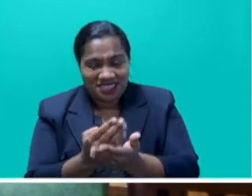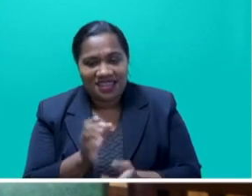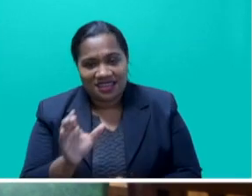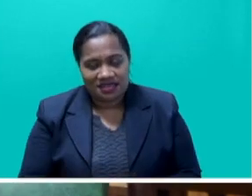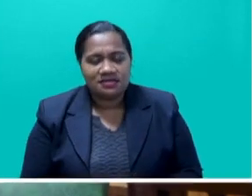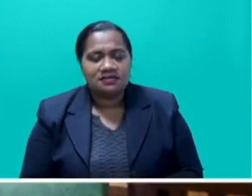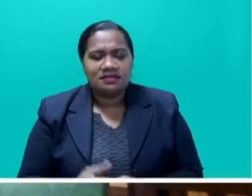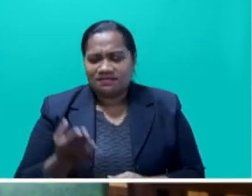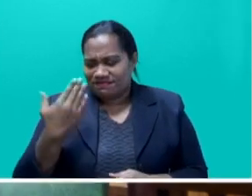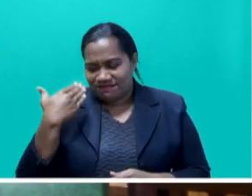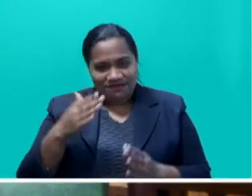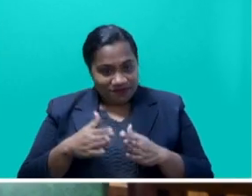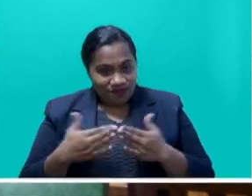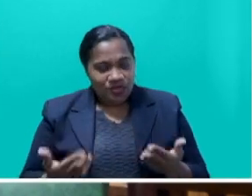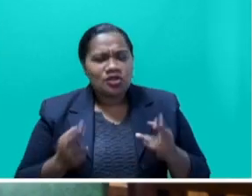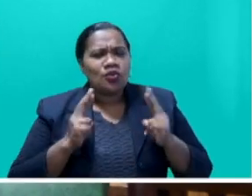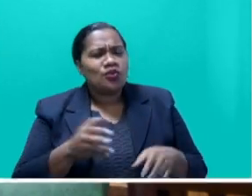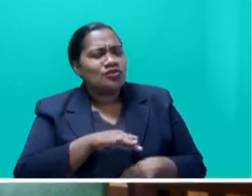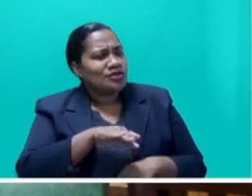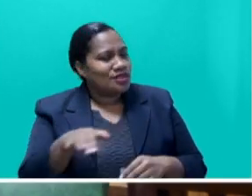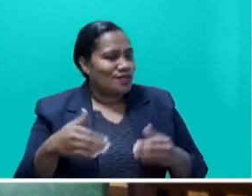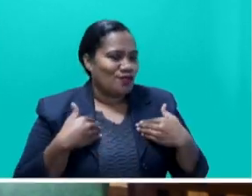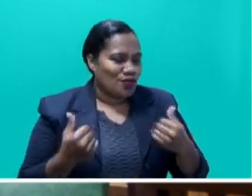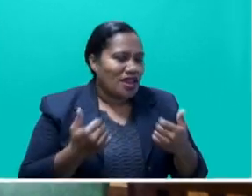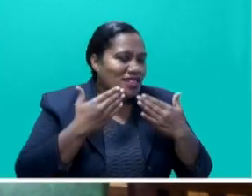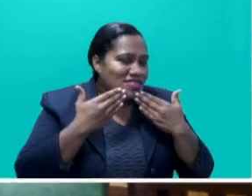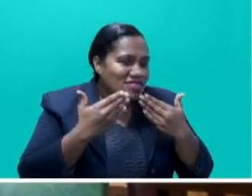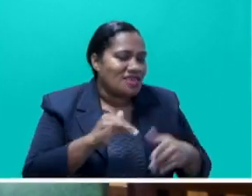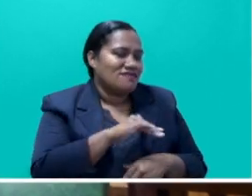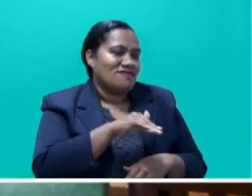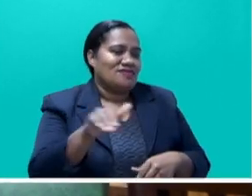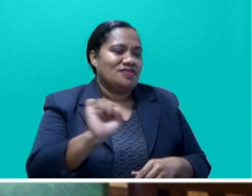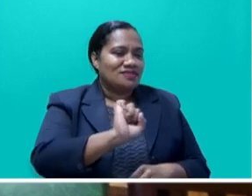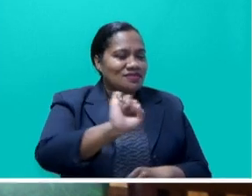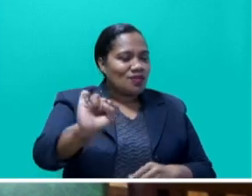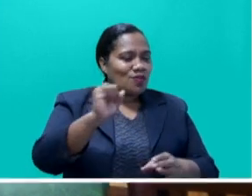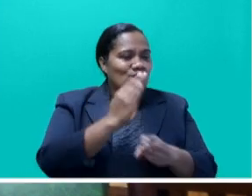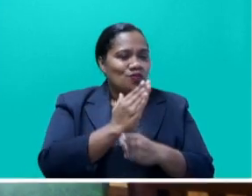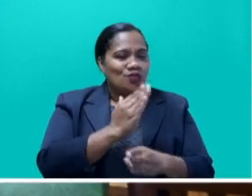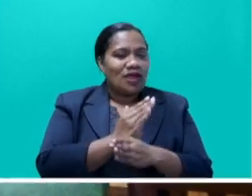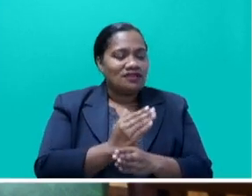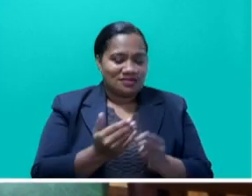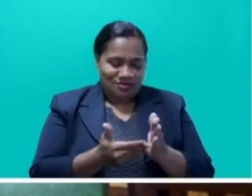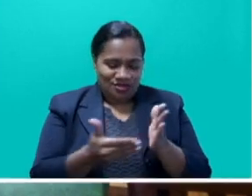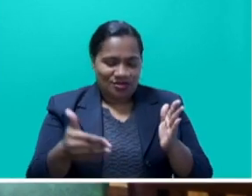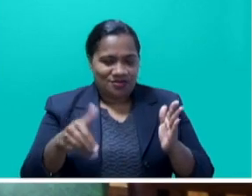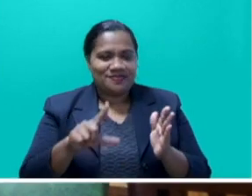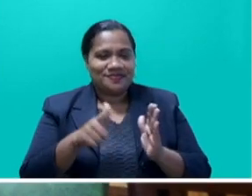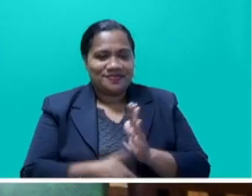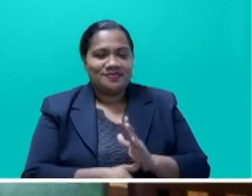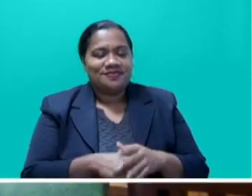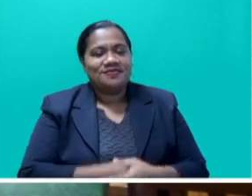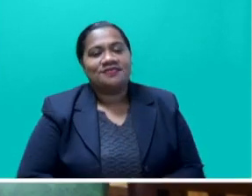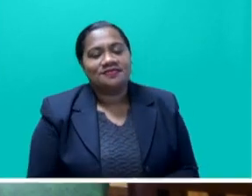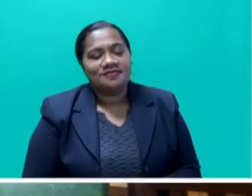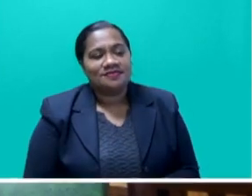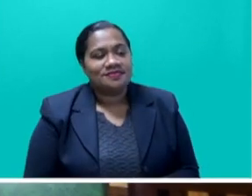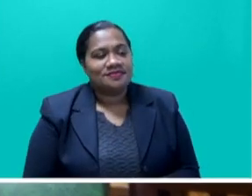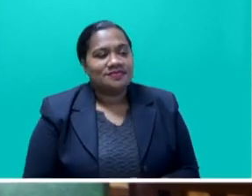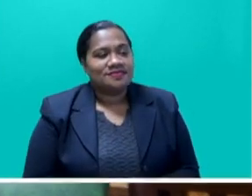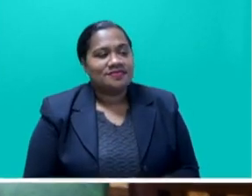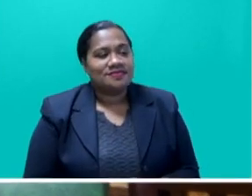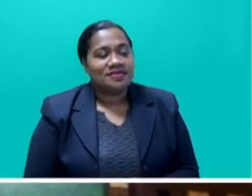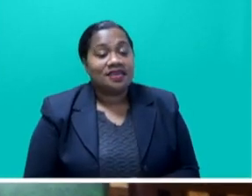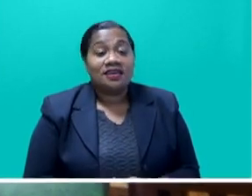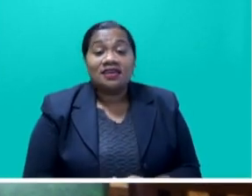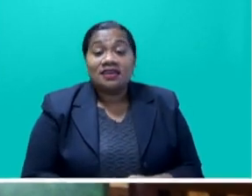wishing them well as well, and thank them for their work, particularly during this crisis, Mr. Speaker, sir. On Head 49,